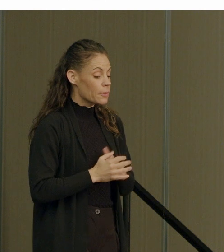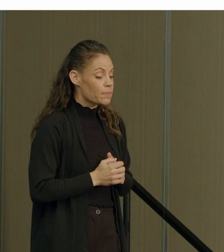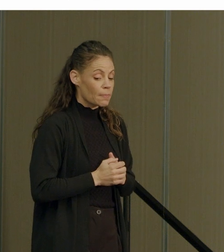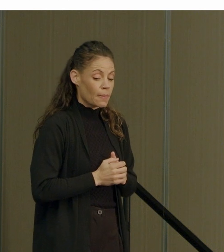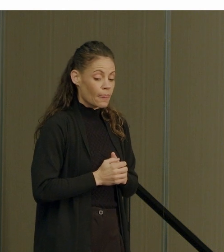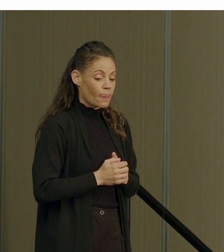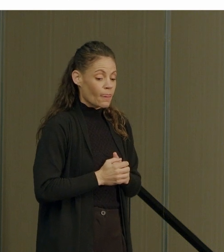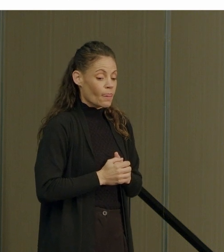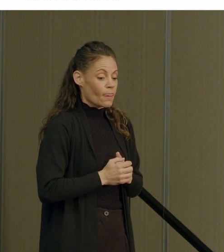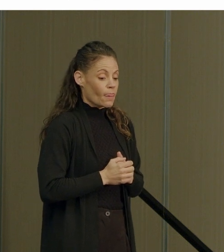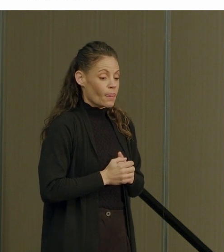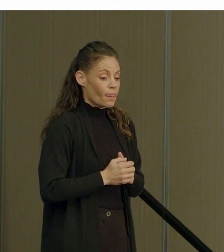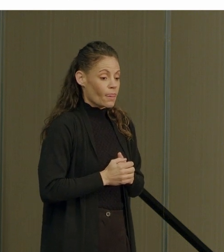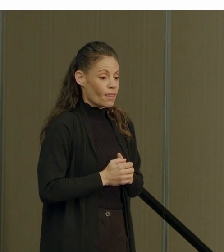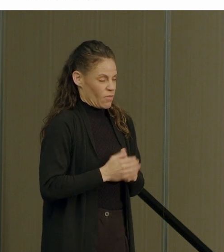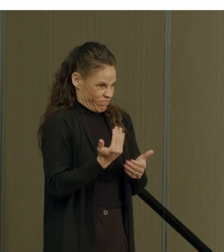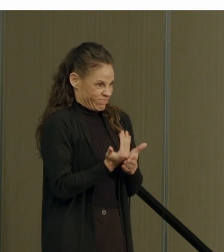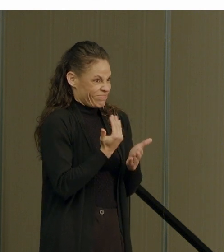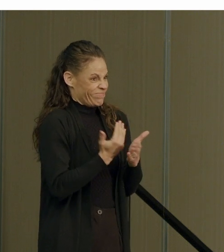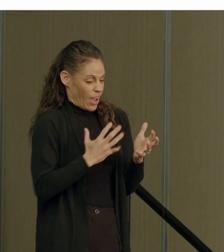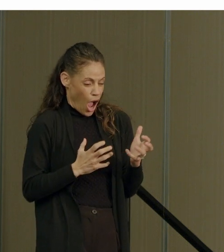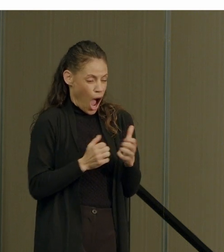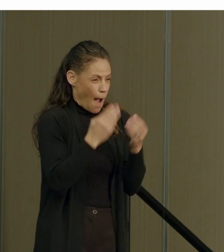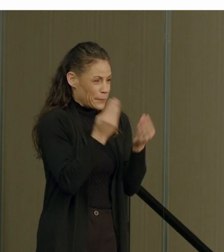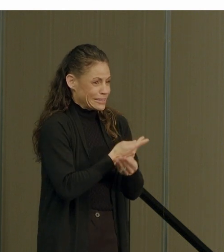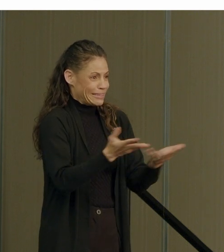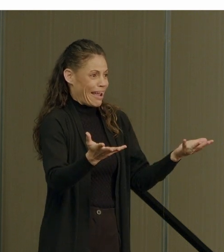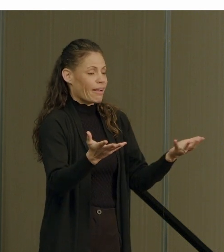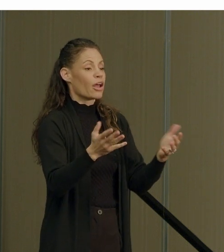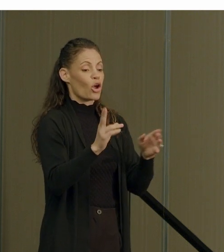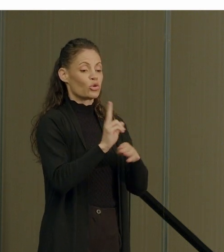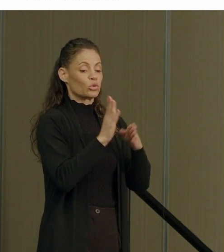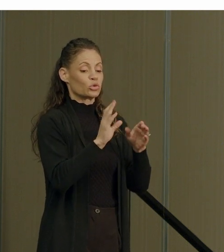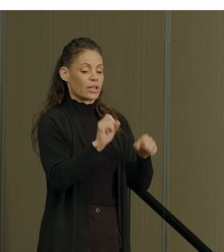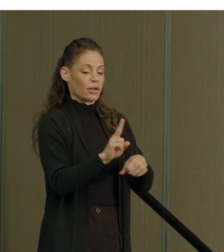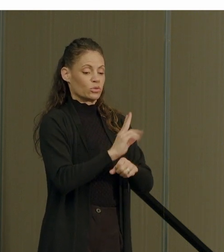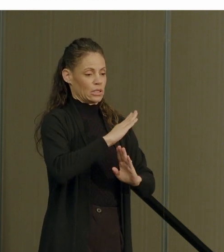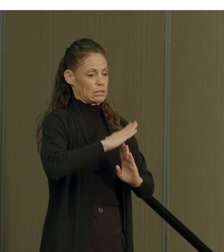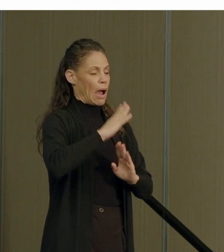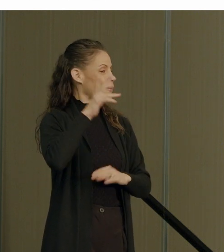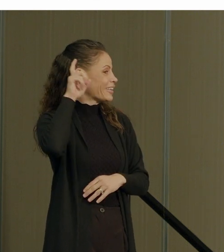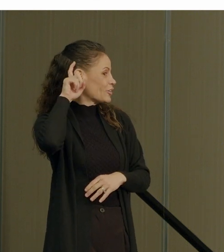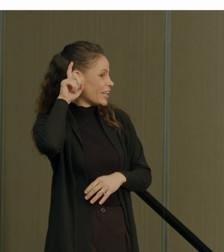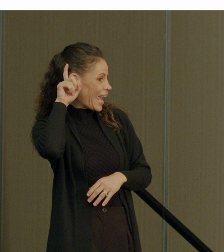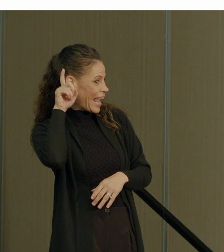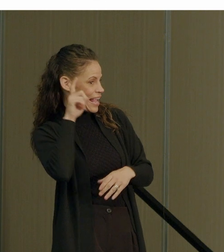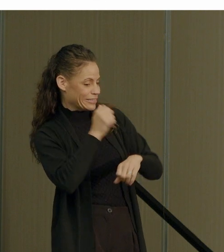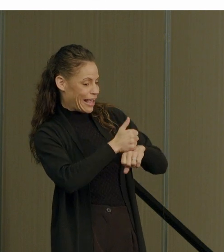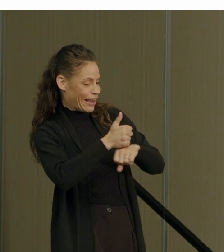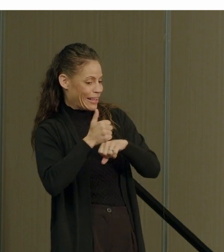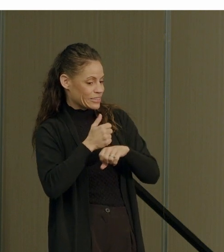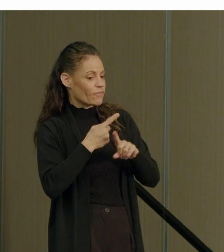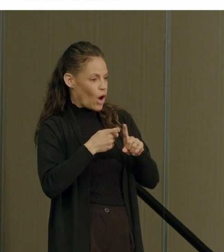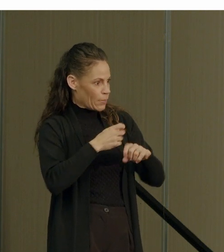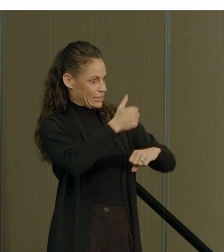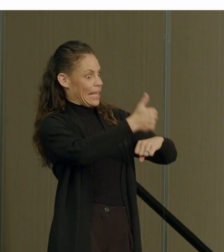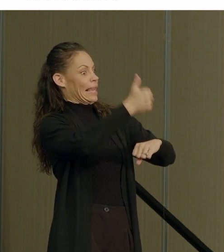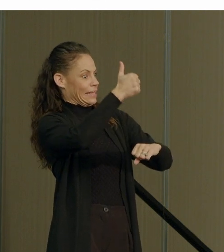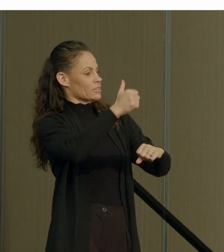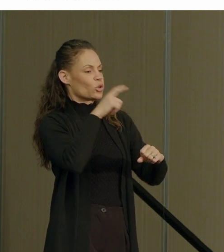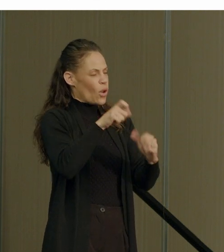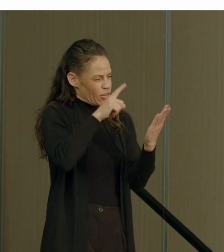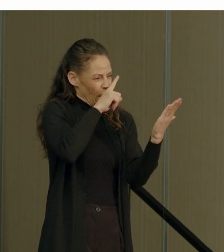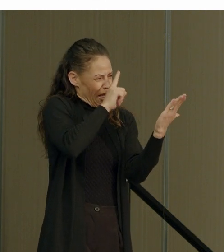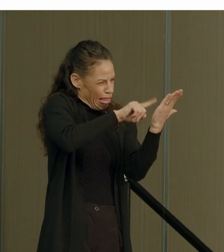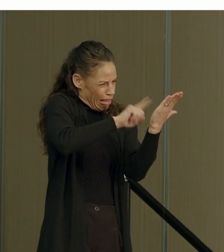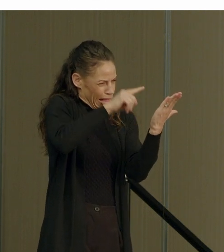Another big exciting update we're making is allowing users to access top hearing aid settings directly from Quick Settings menu without having to dig deep into your